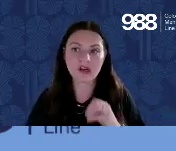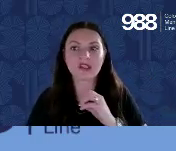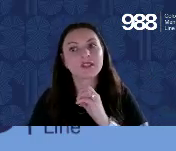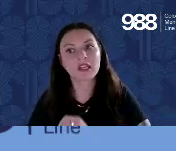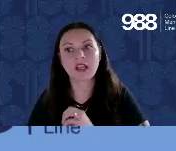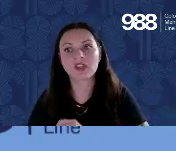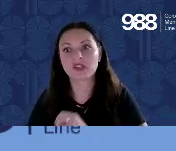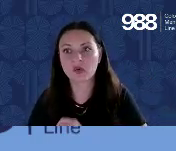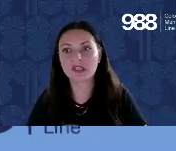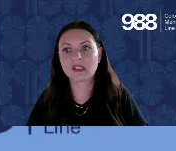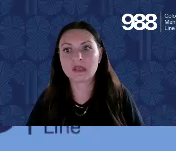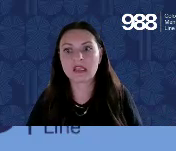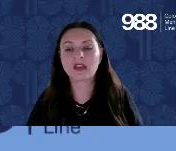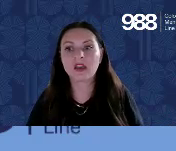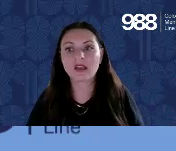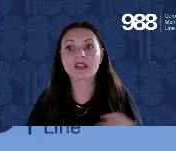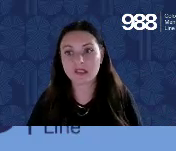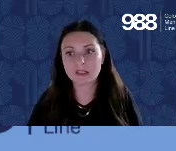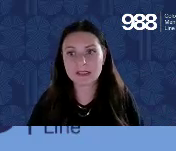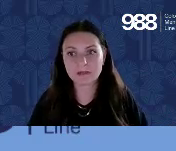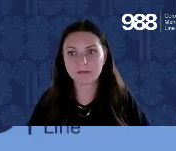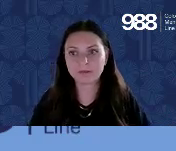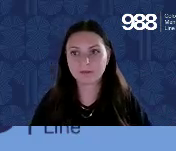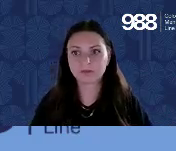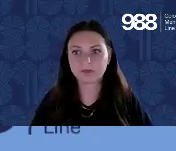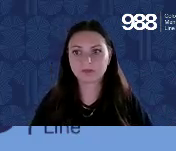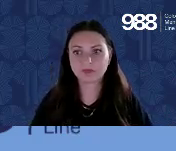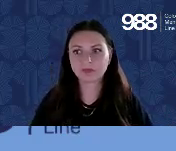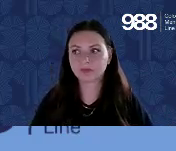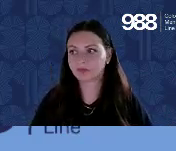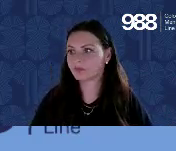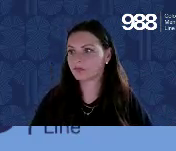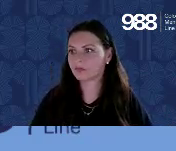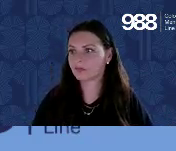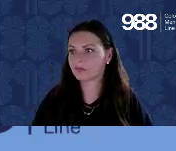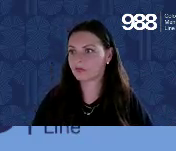their experience and connection is going to be consistent.